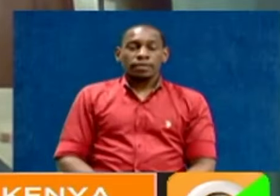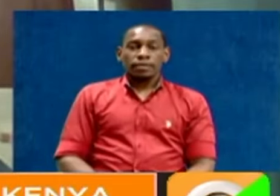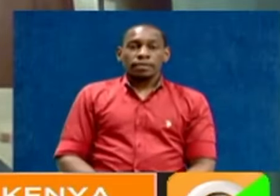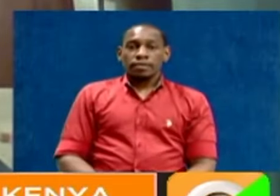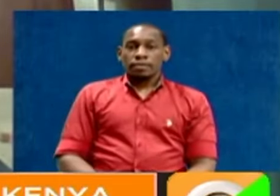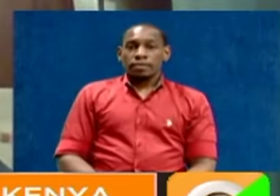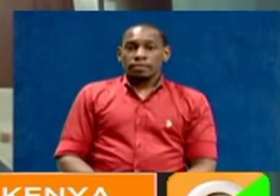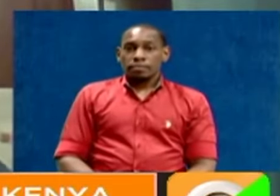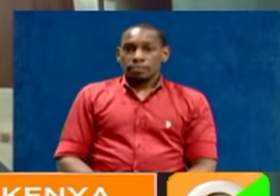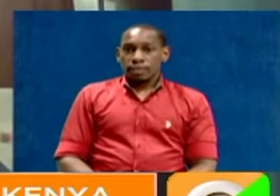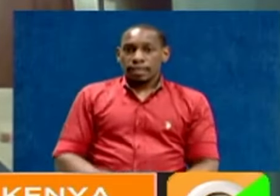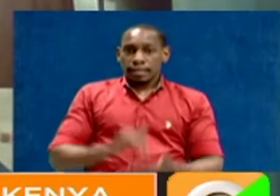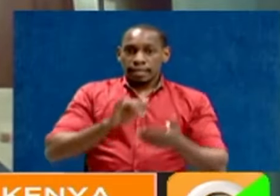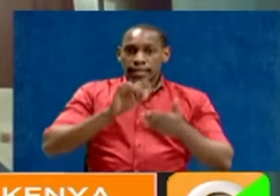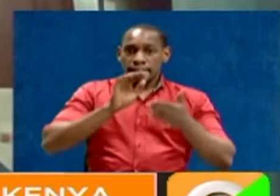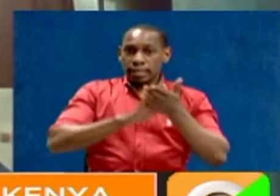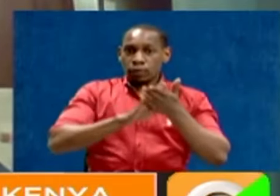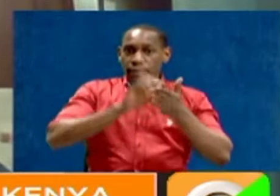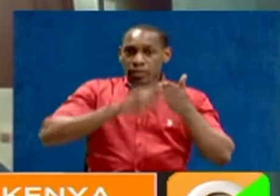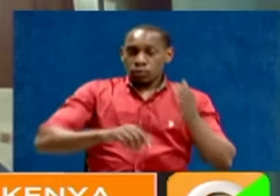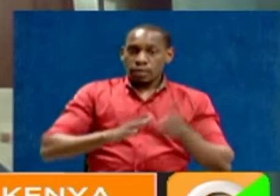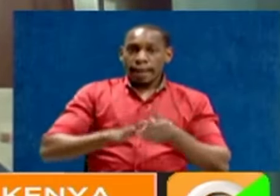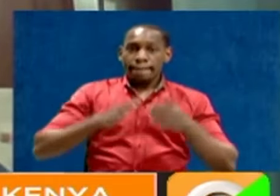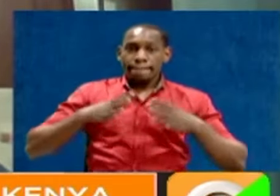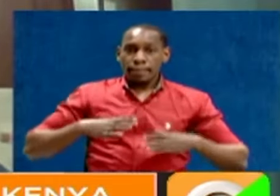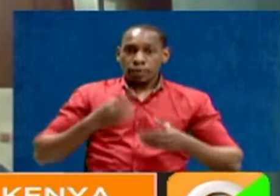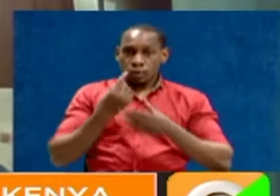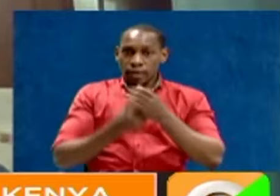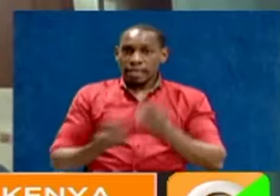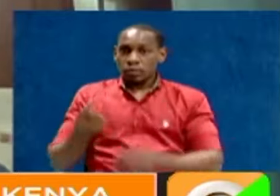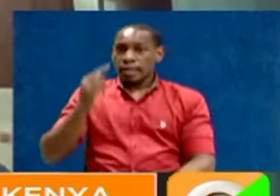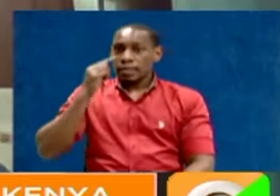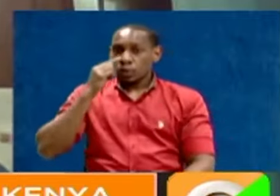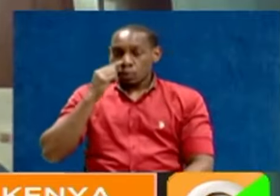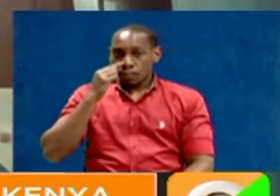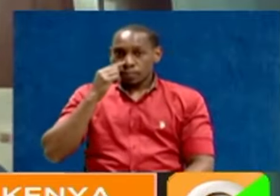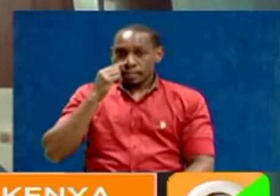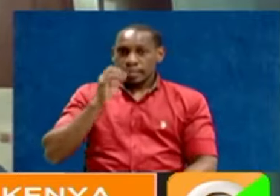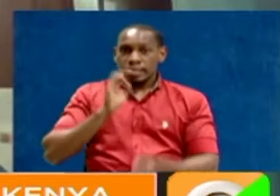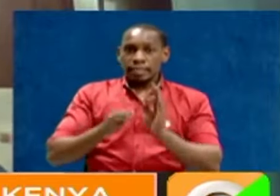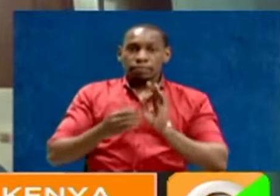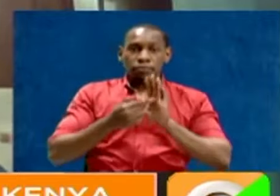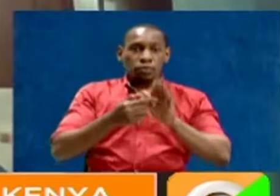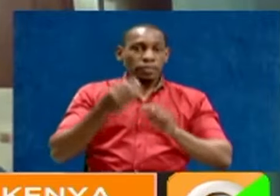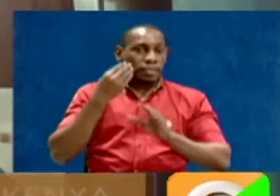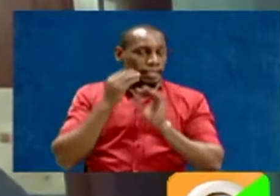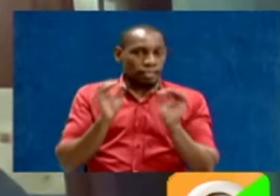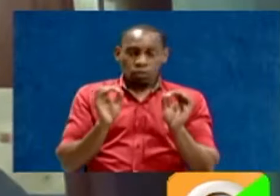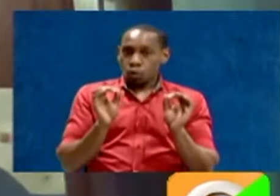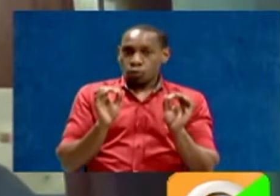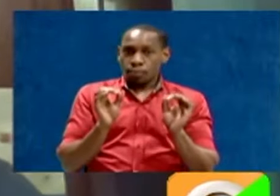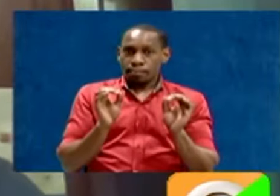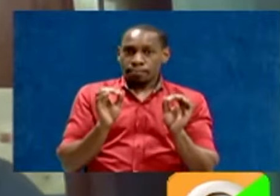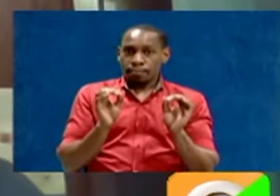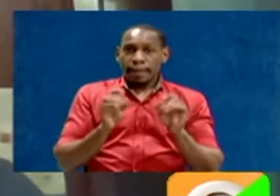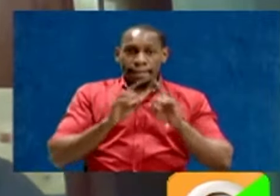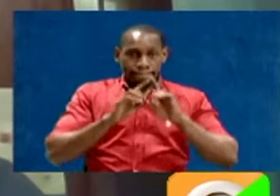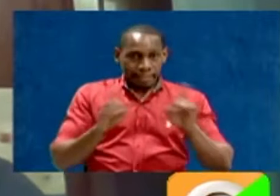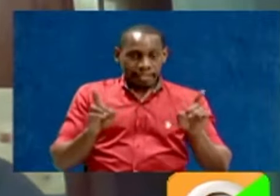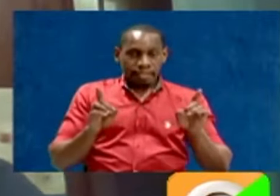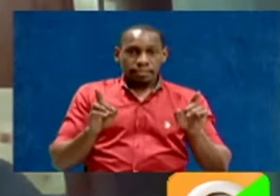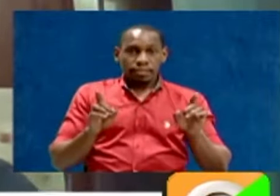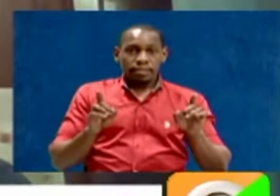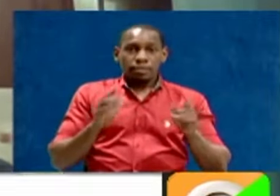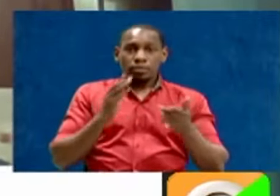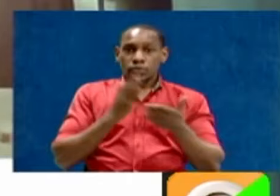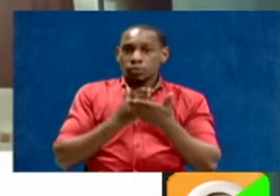that they recommend people to isolate at home if the symptoms are mild or no symptoms at all, but also